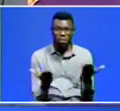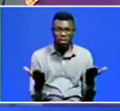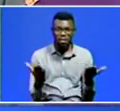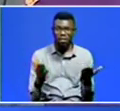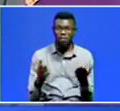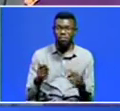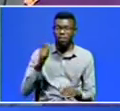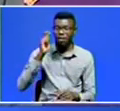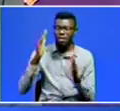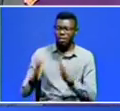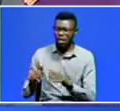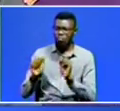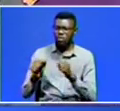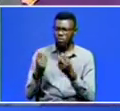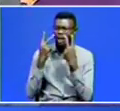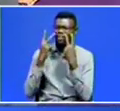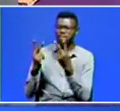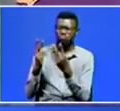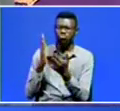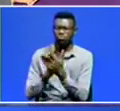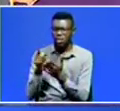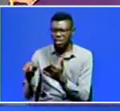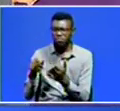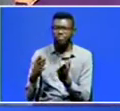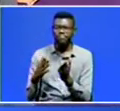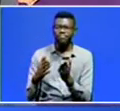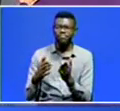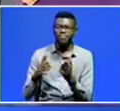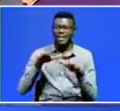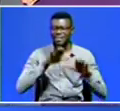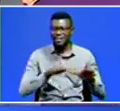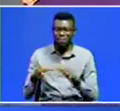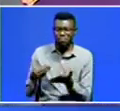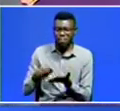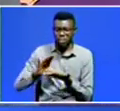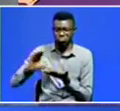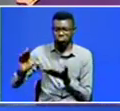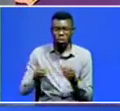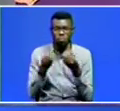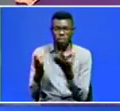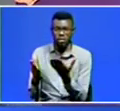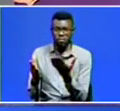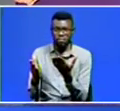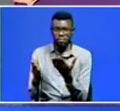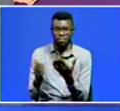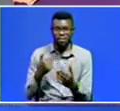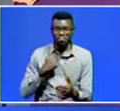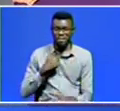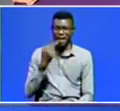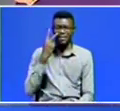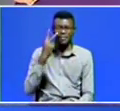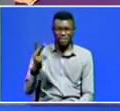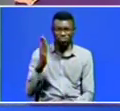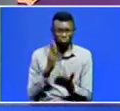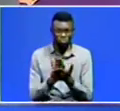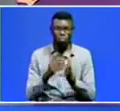okay, you suffer this kind of injuries, you are going to get this kind of money. So therefore, for me, the injustice has